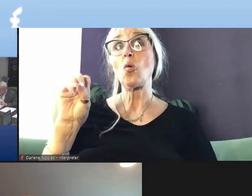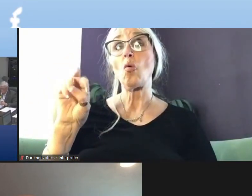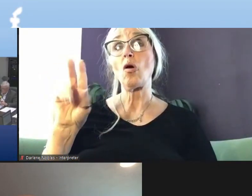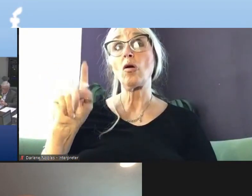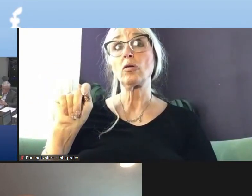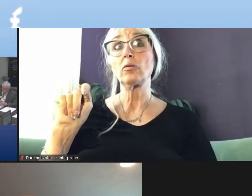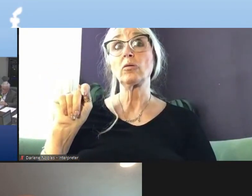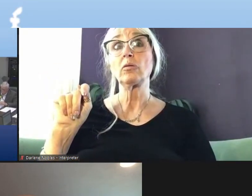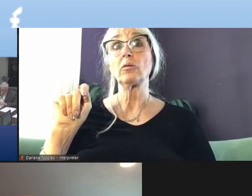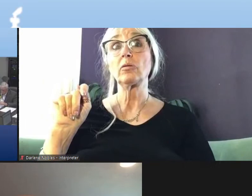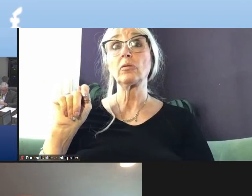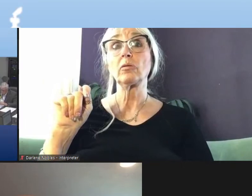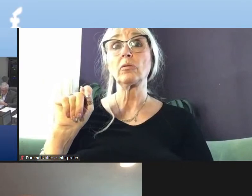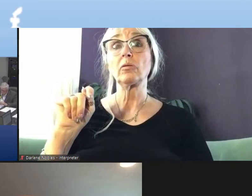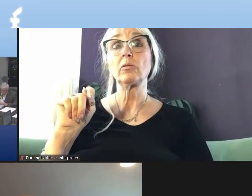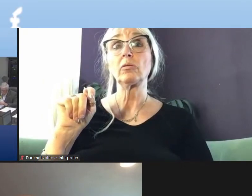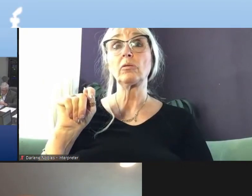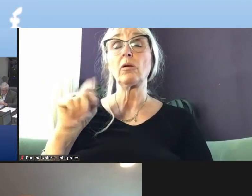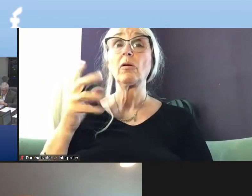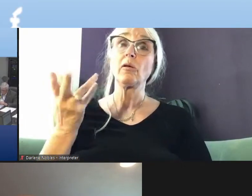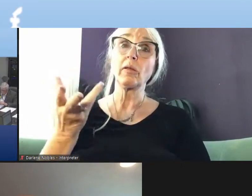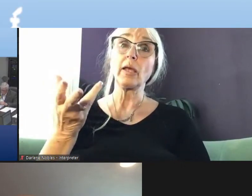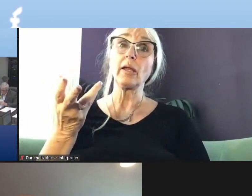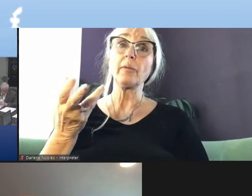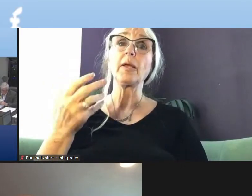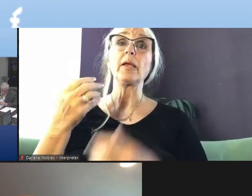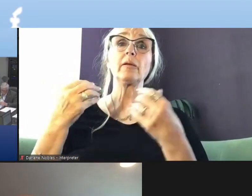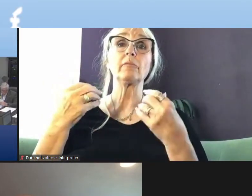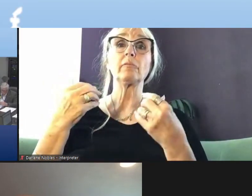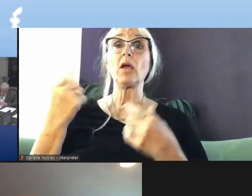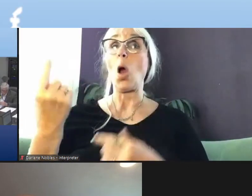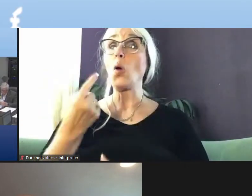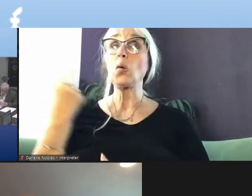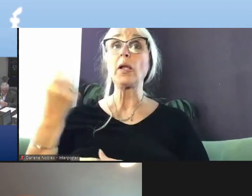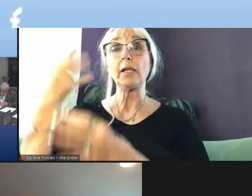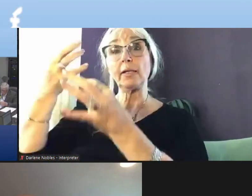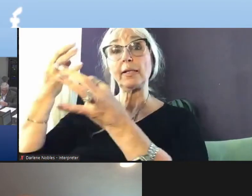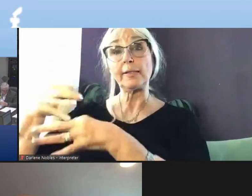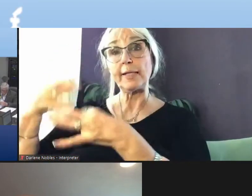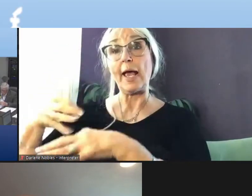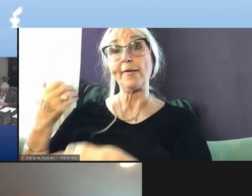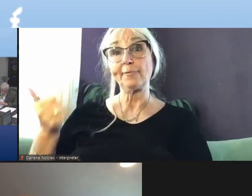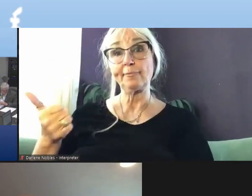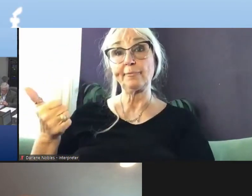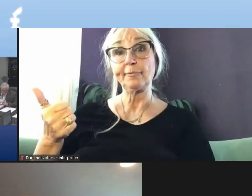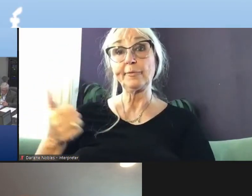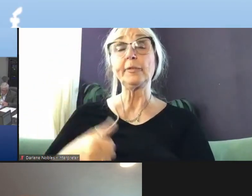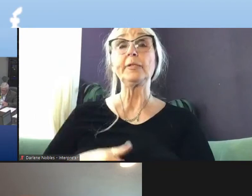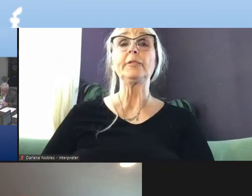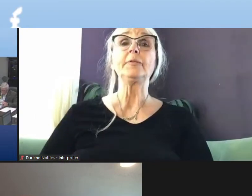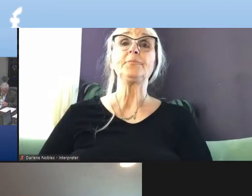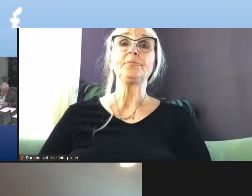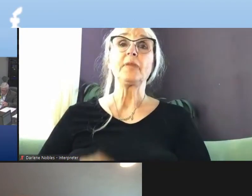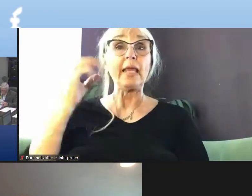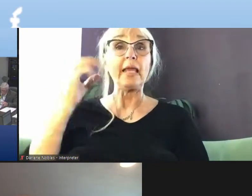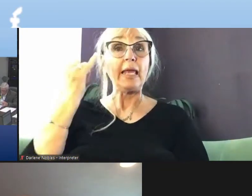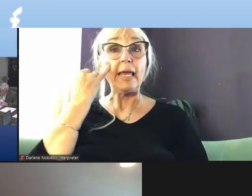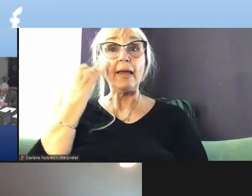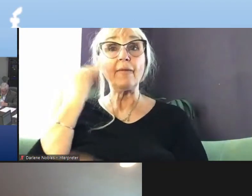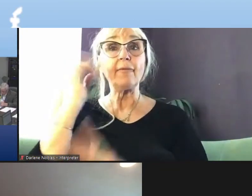that will be the sole decision maker on those. If selected,